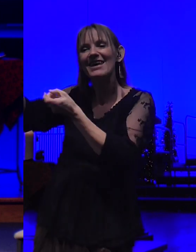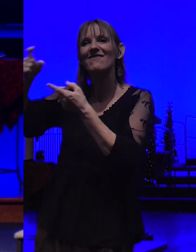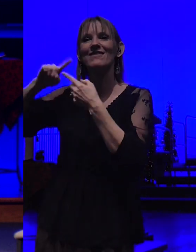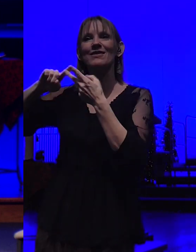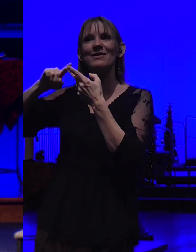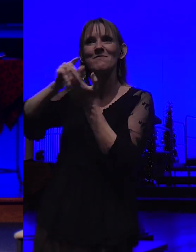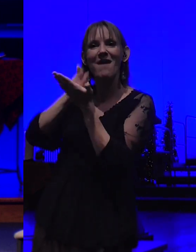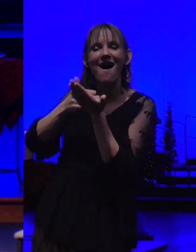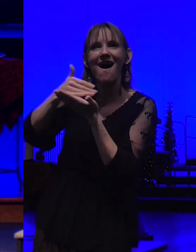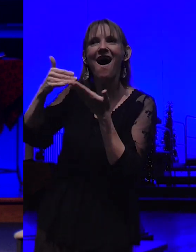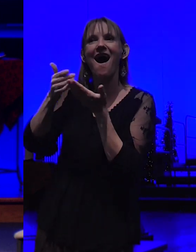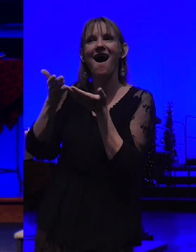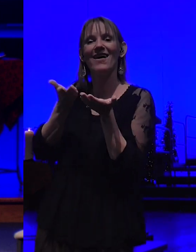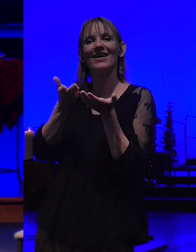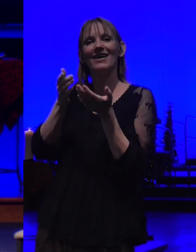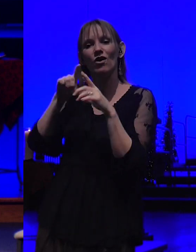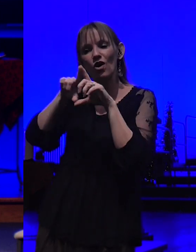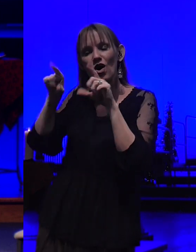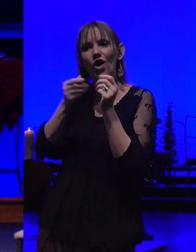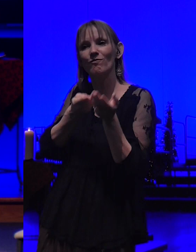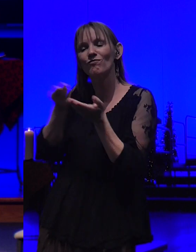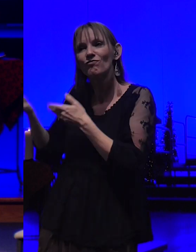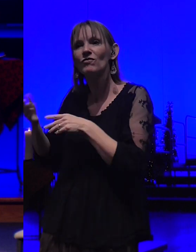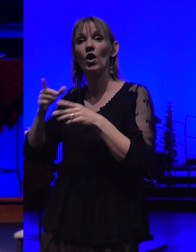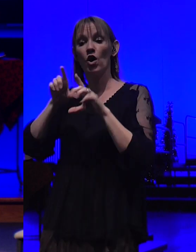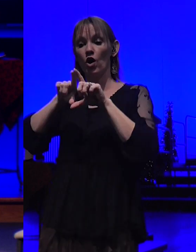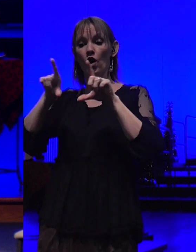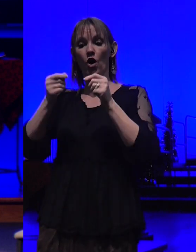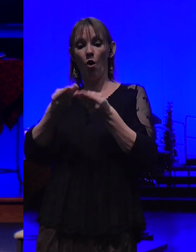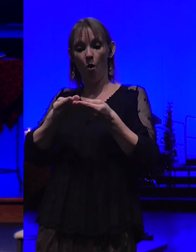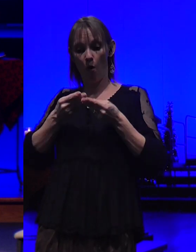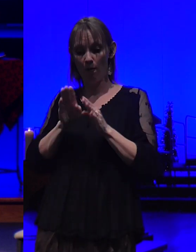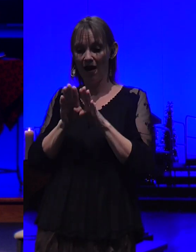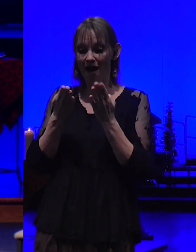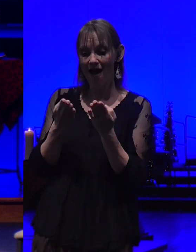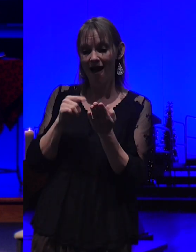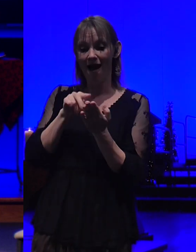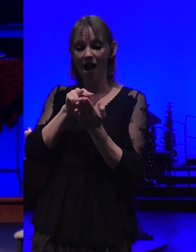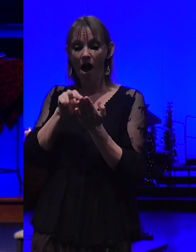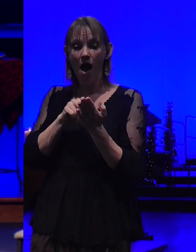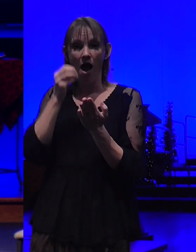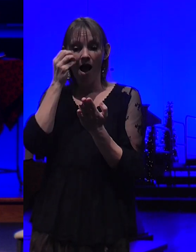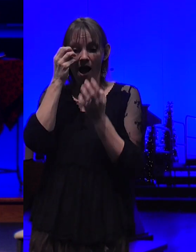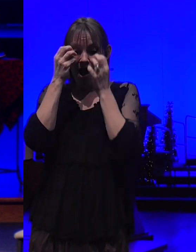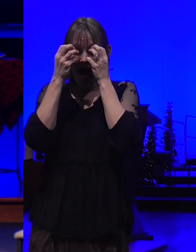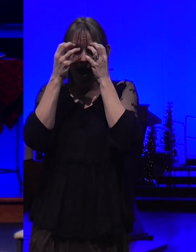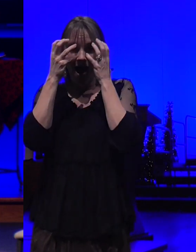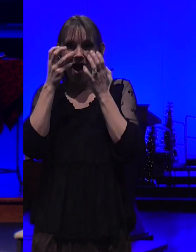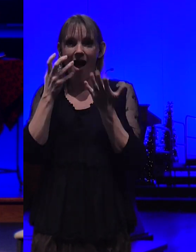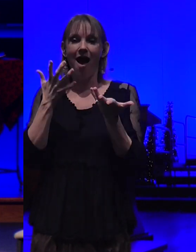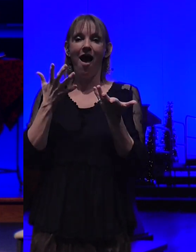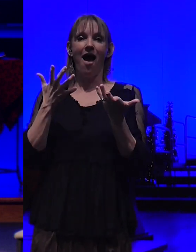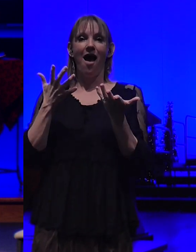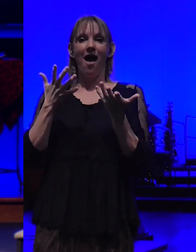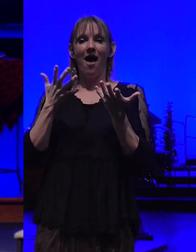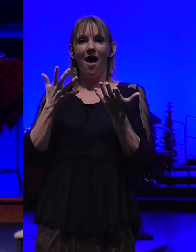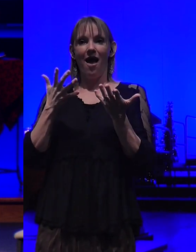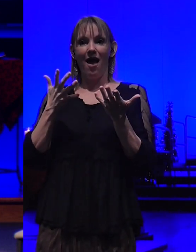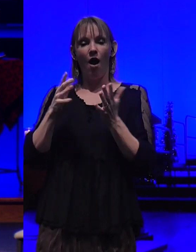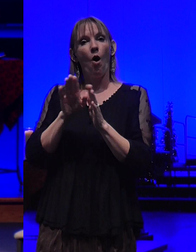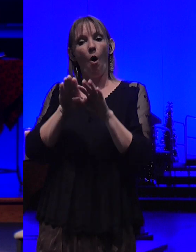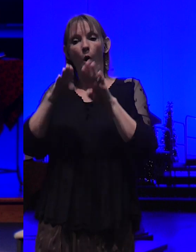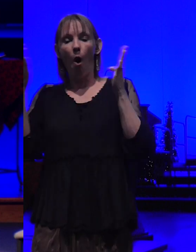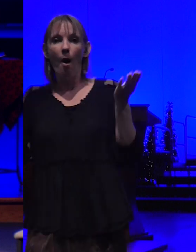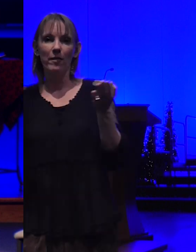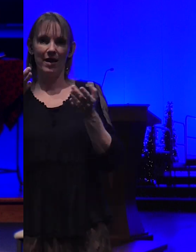the pie. And he set the pie aside and read the card, and they're scrawling, and his eyes began to well up. And then he tore up that paper, and there were those